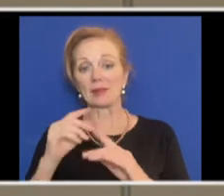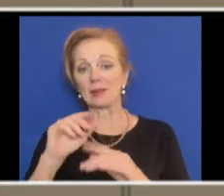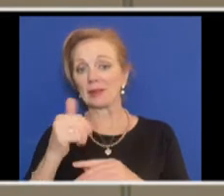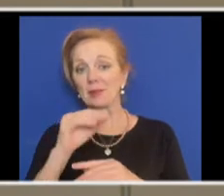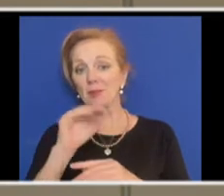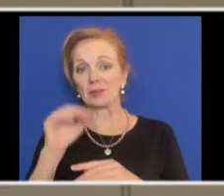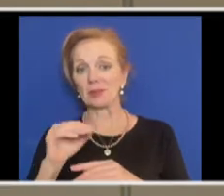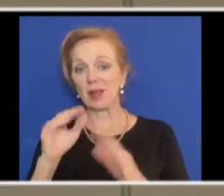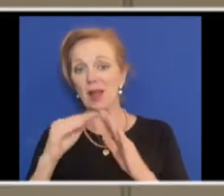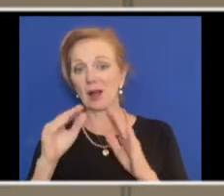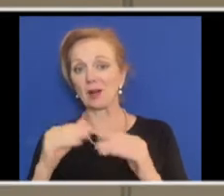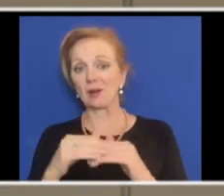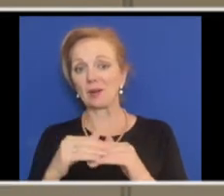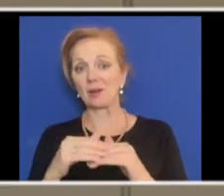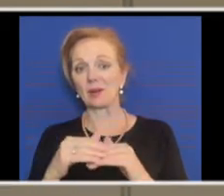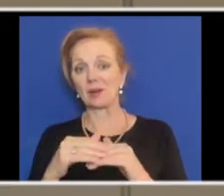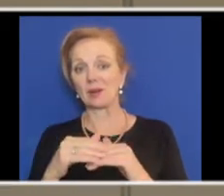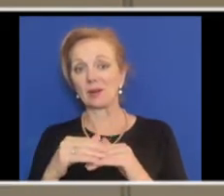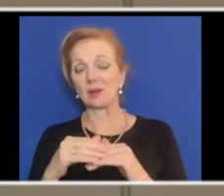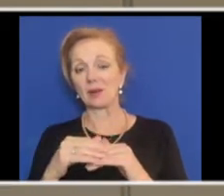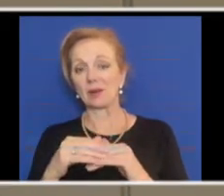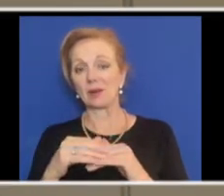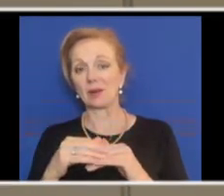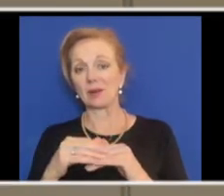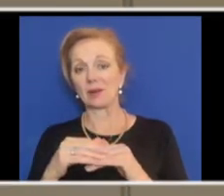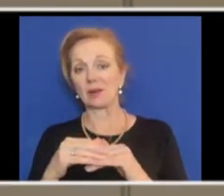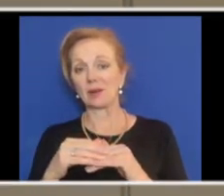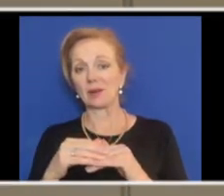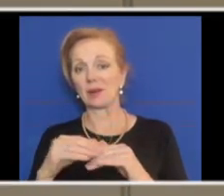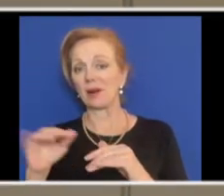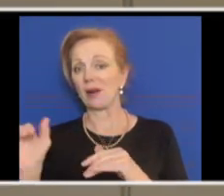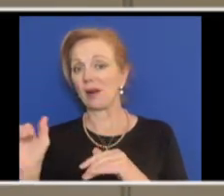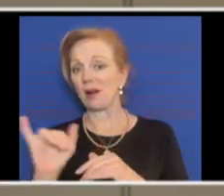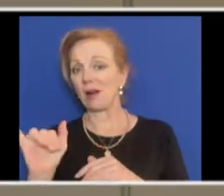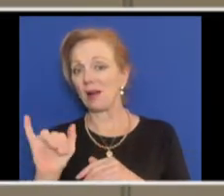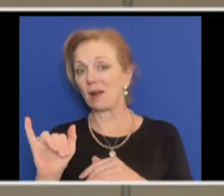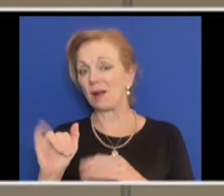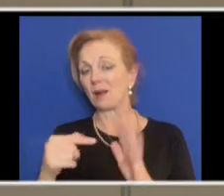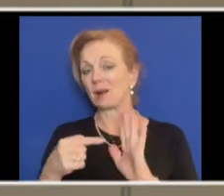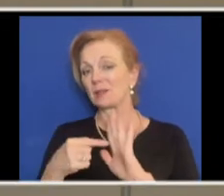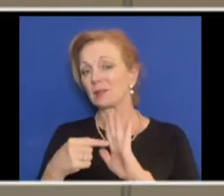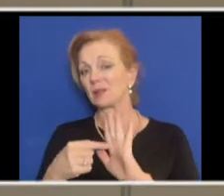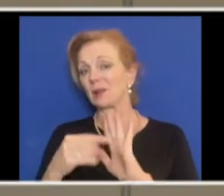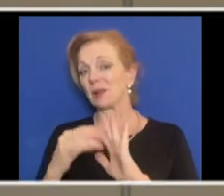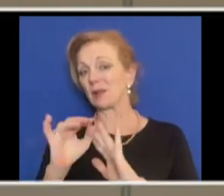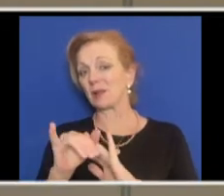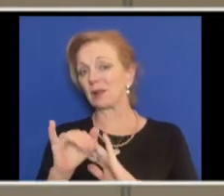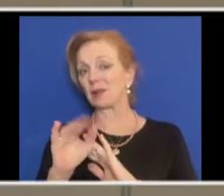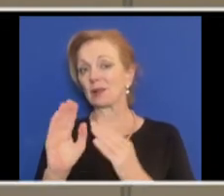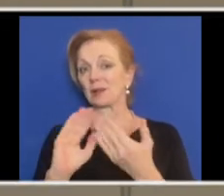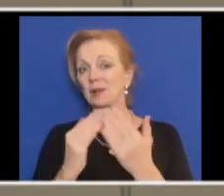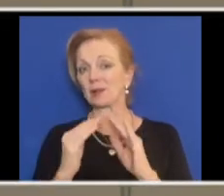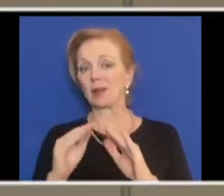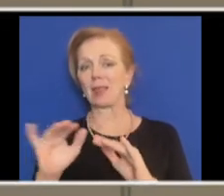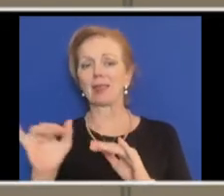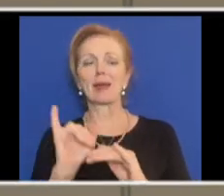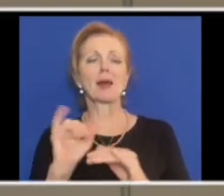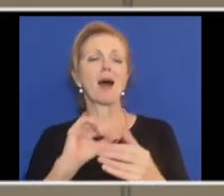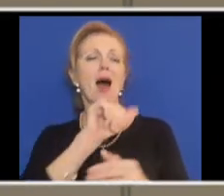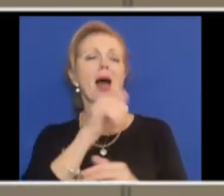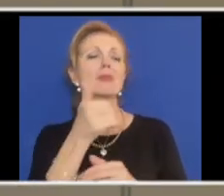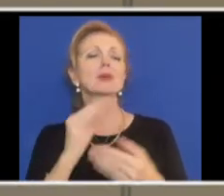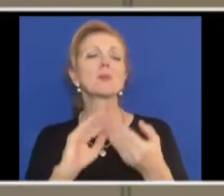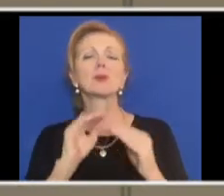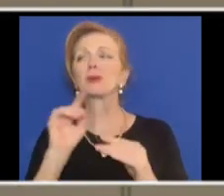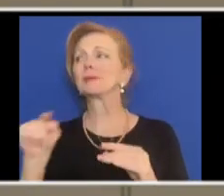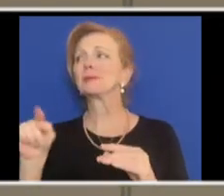house now is also is has showed is that this community like many other communities around the country